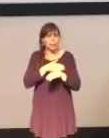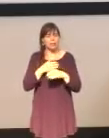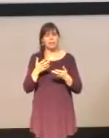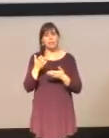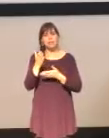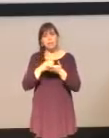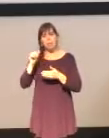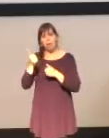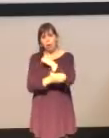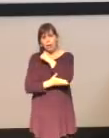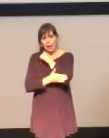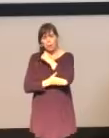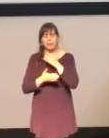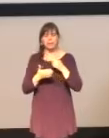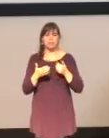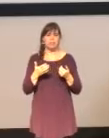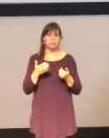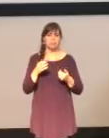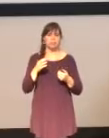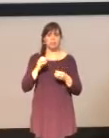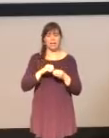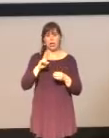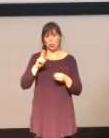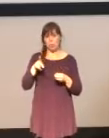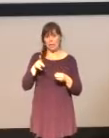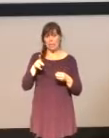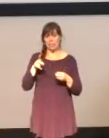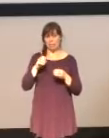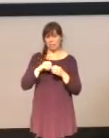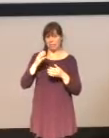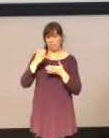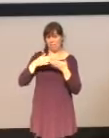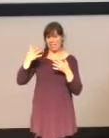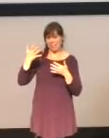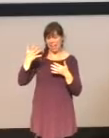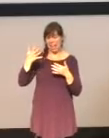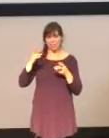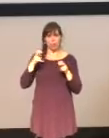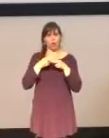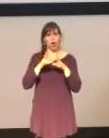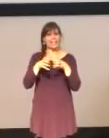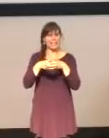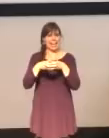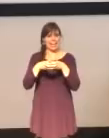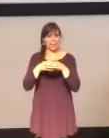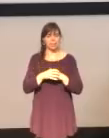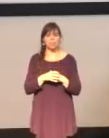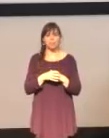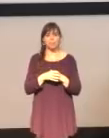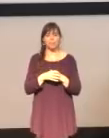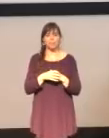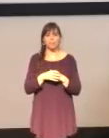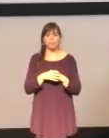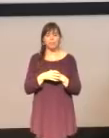certain counties in Michigan, especially in the Upper Peninsula, that are in phase 5, the containing phase. These phases are